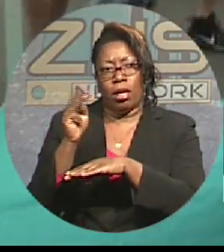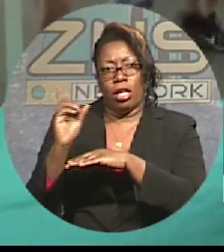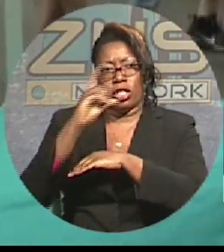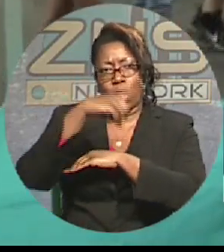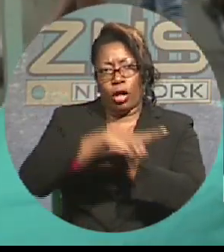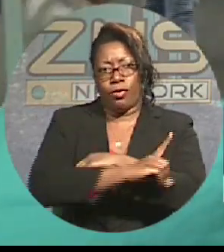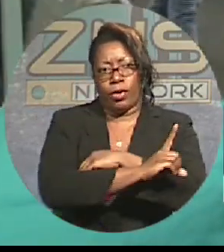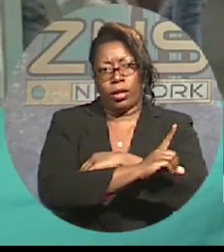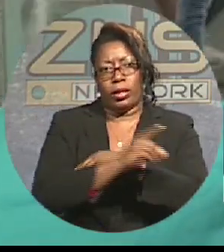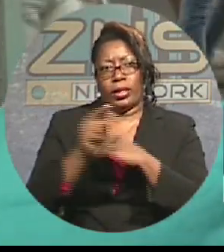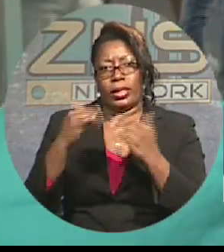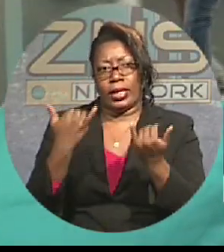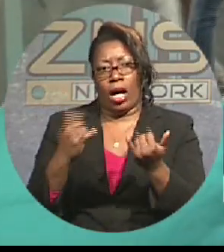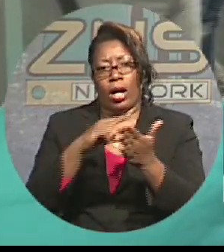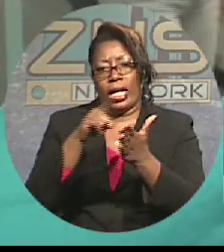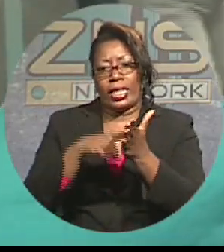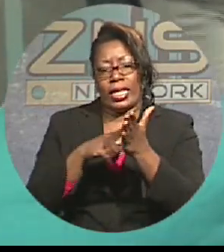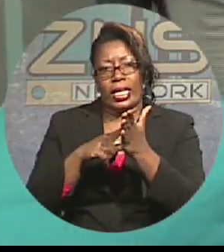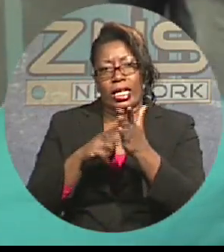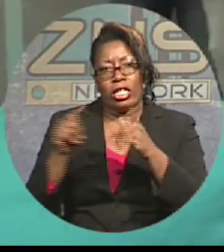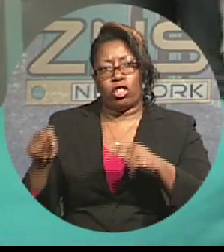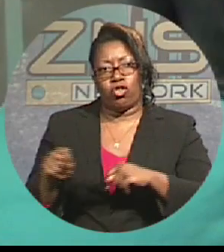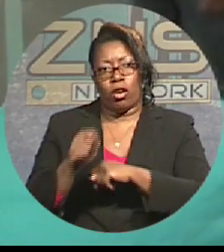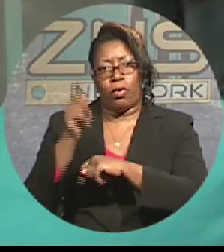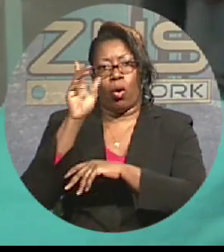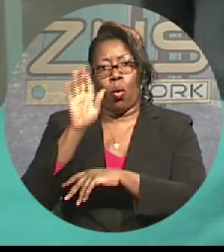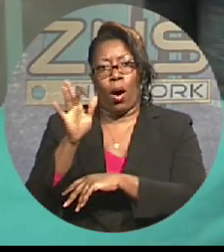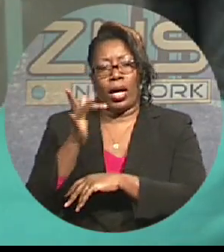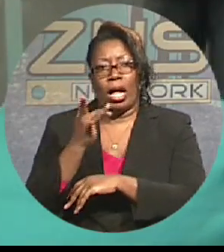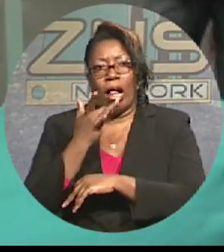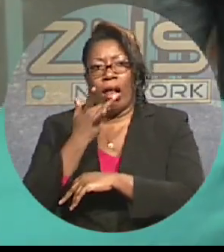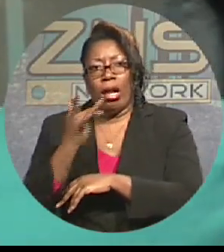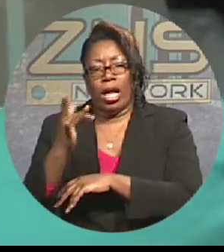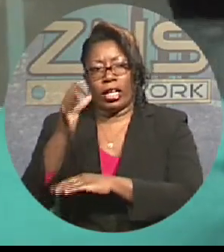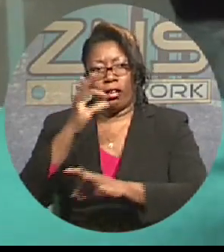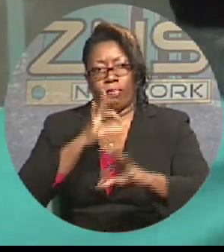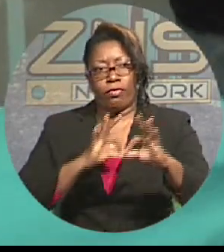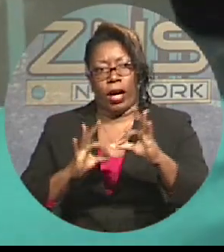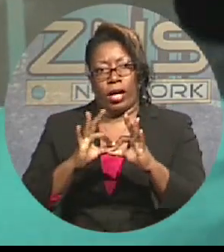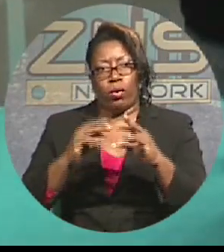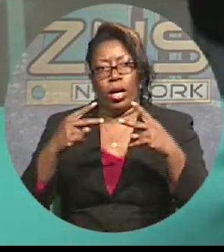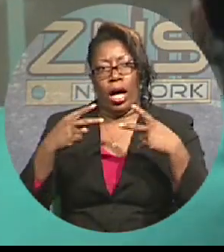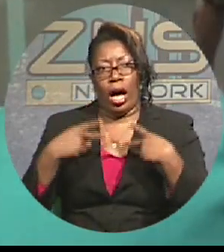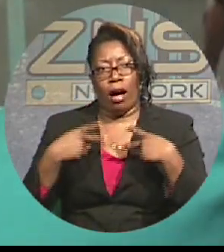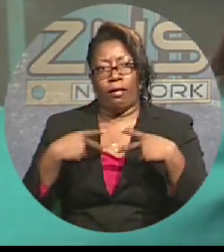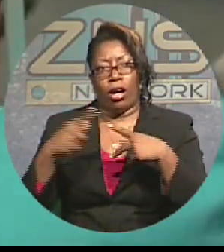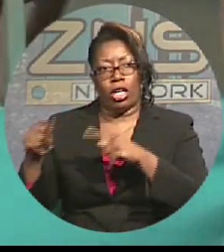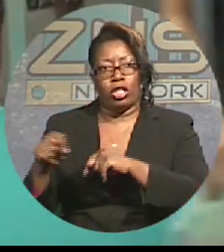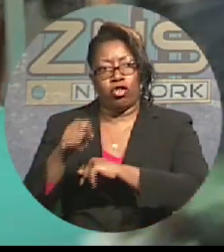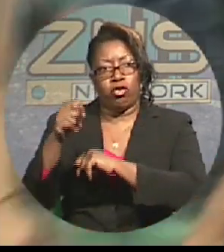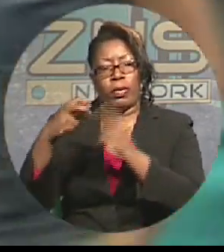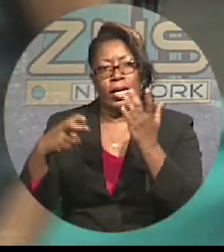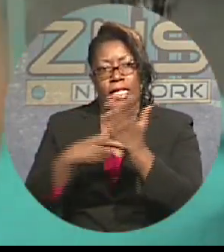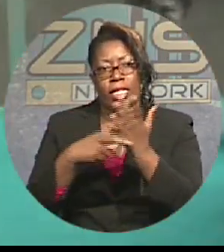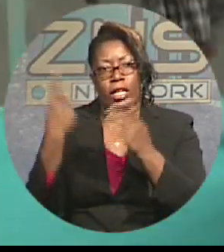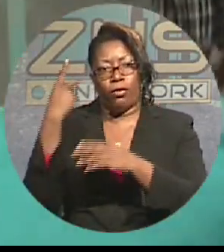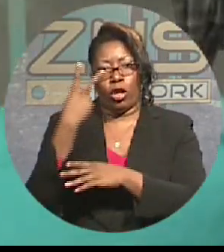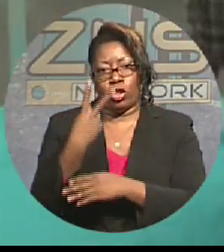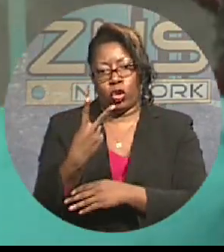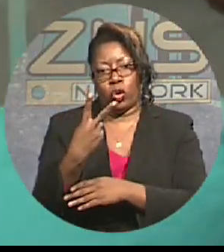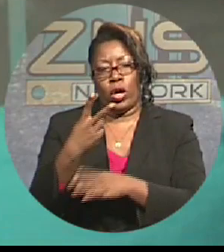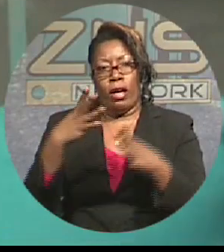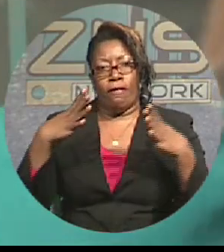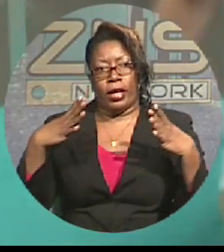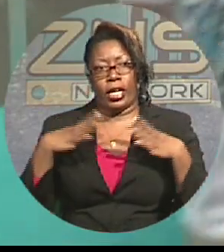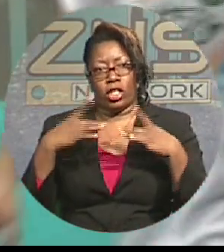of this entire trip, though, really is for one lucky fan to win a round-trip ticket for two and a complete vacation to the Bahamas.